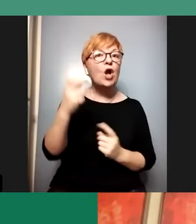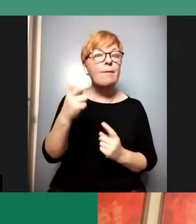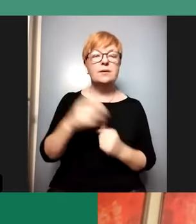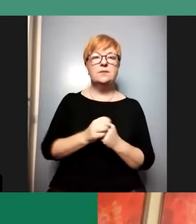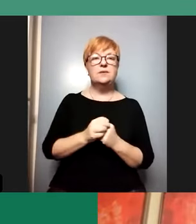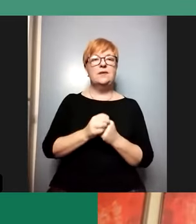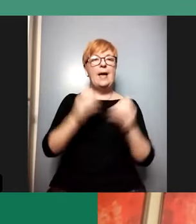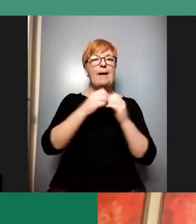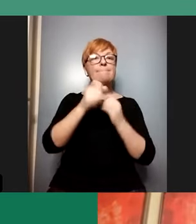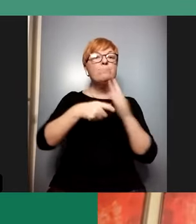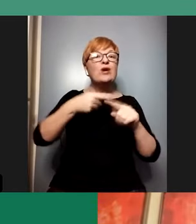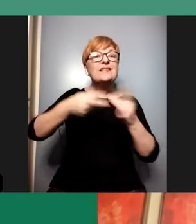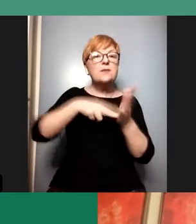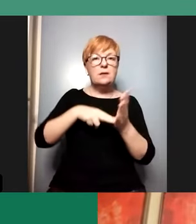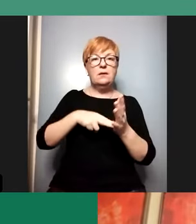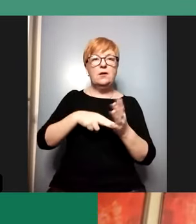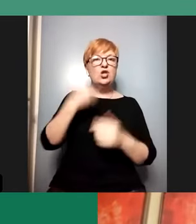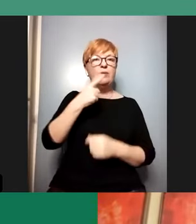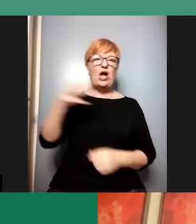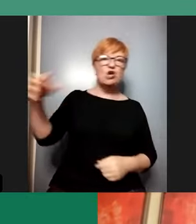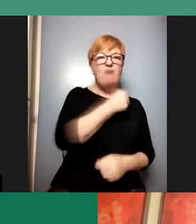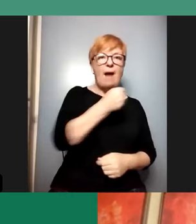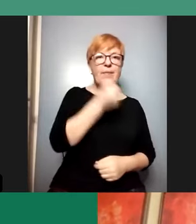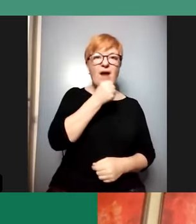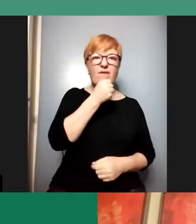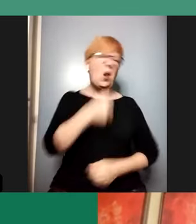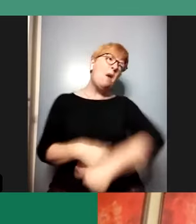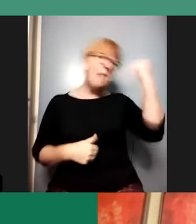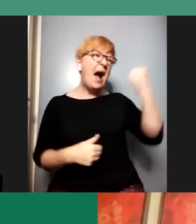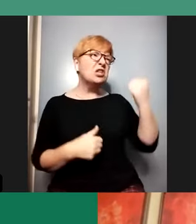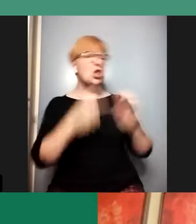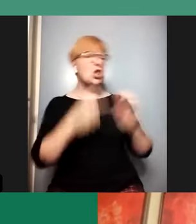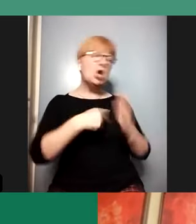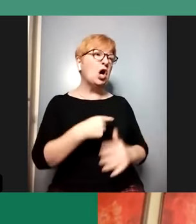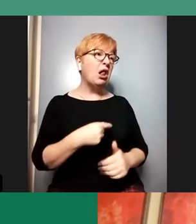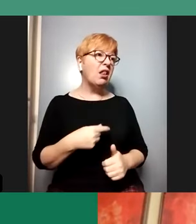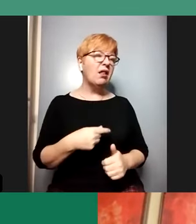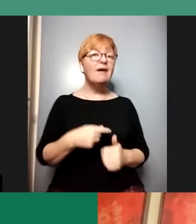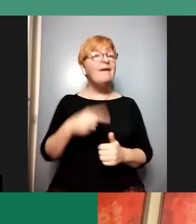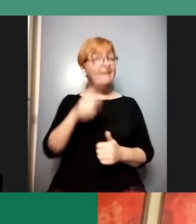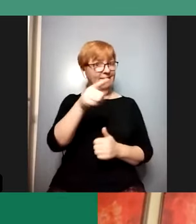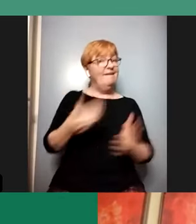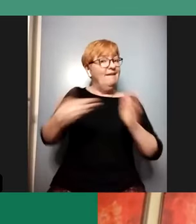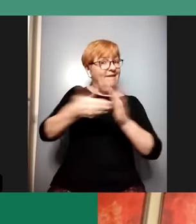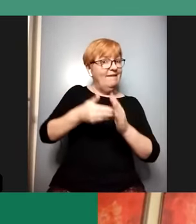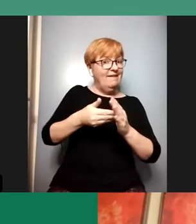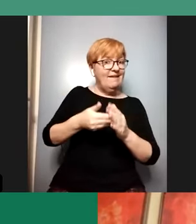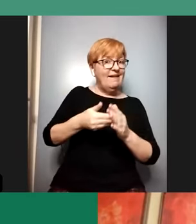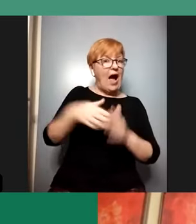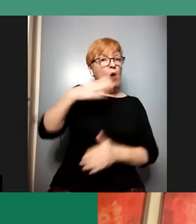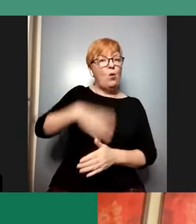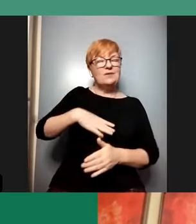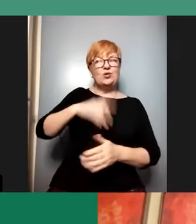grabbed the mic from him and told him, like, go back to the jungle or something like that. And that's always been something that I wanted to turn around